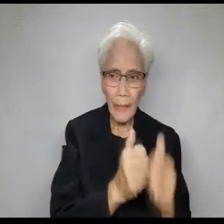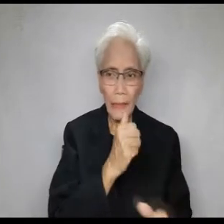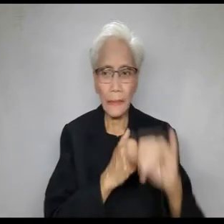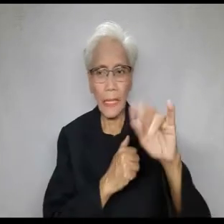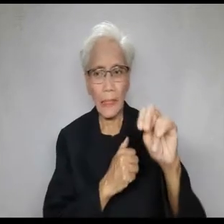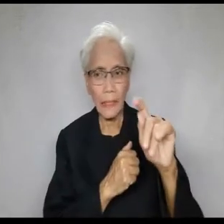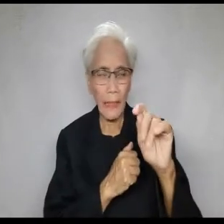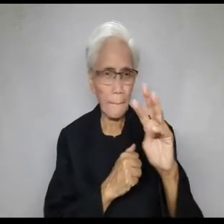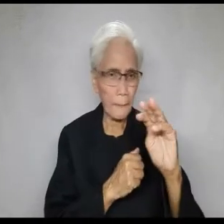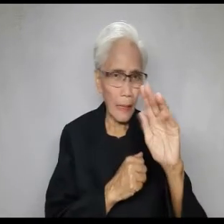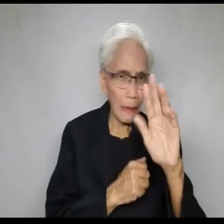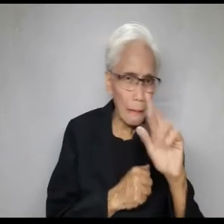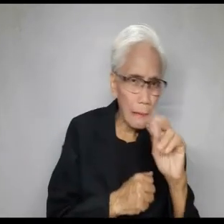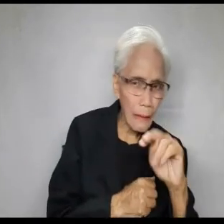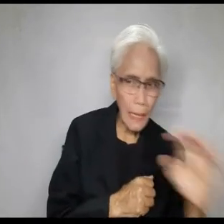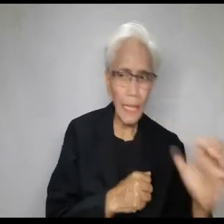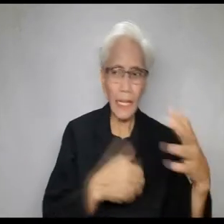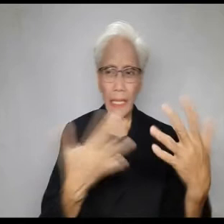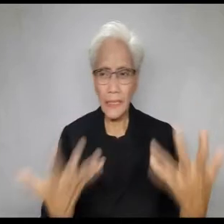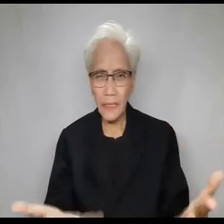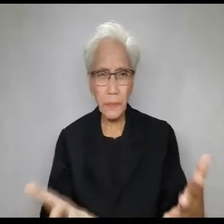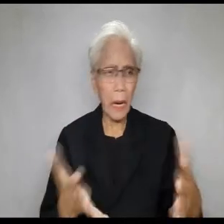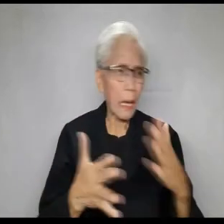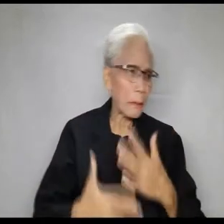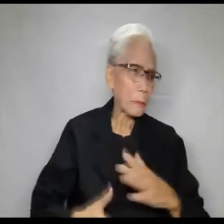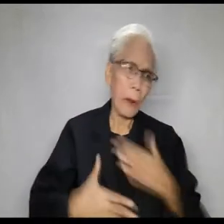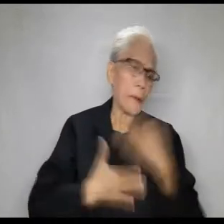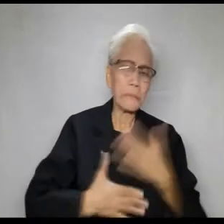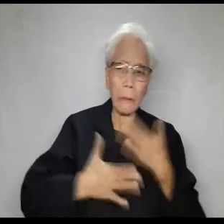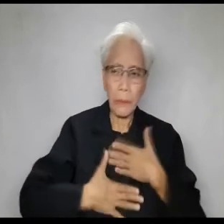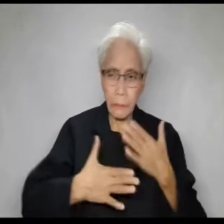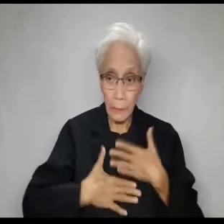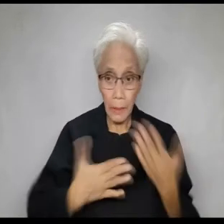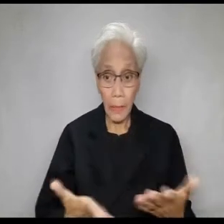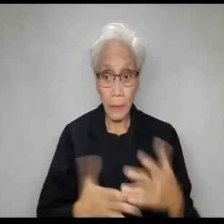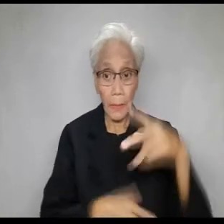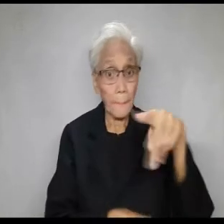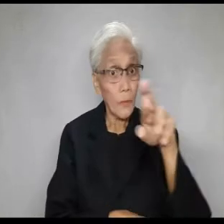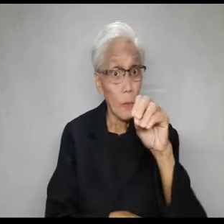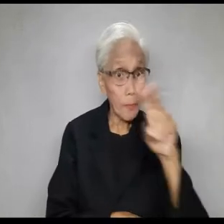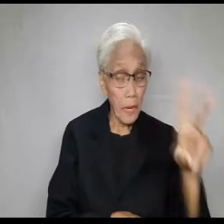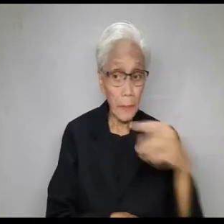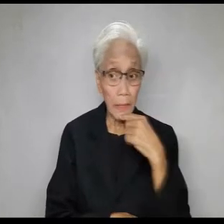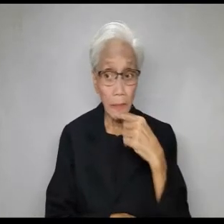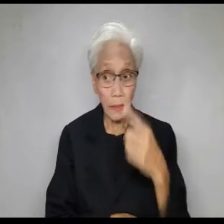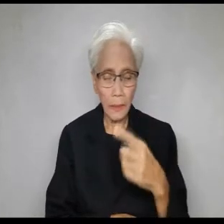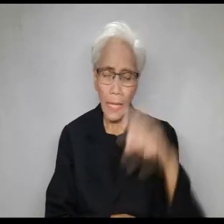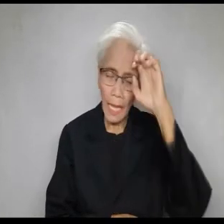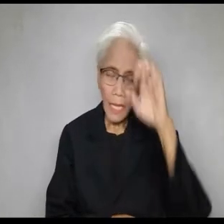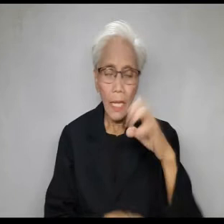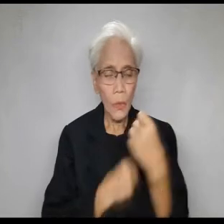means intemperance, an amusement, a diversion. The book of Proverbs 21:17